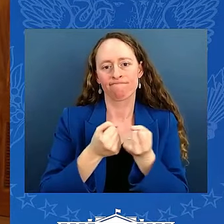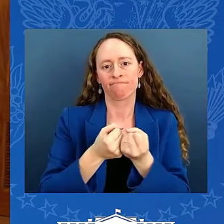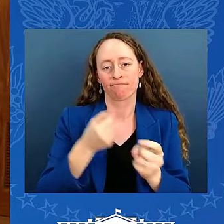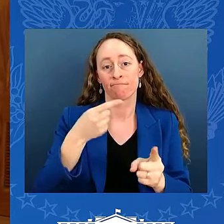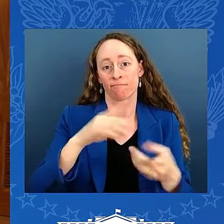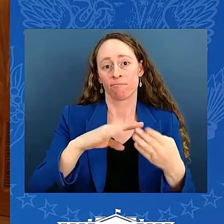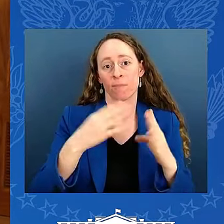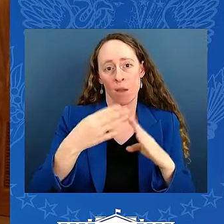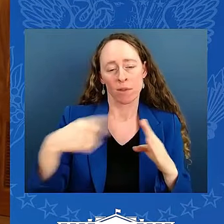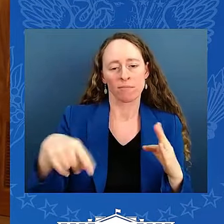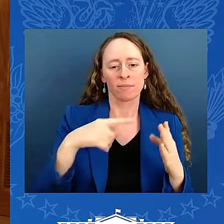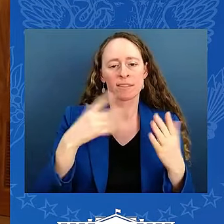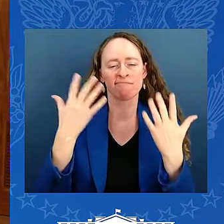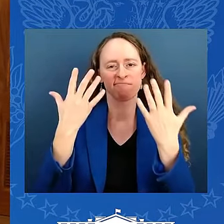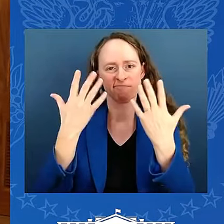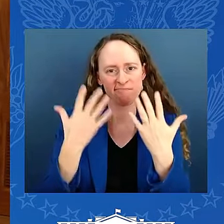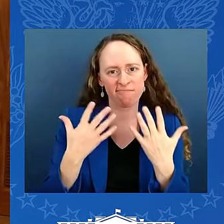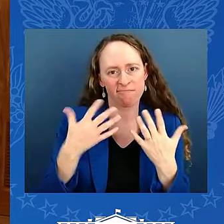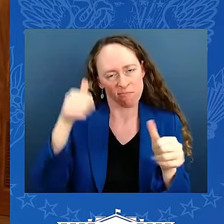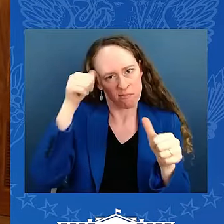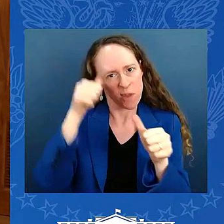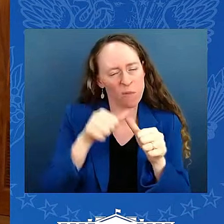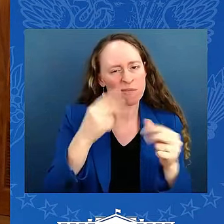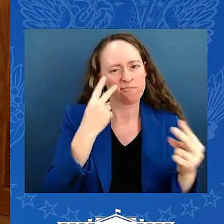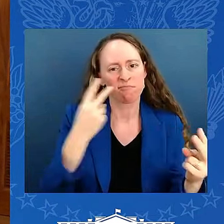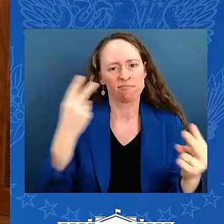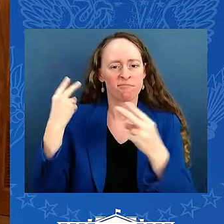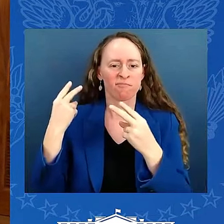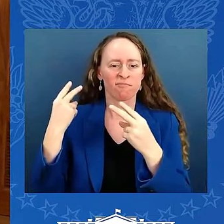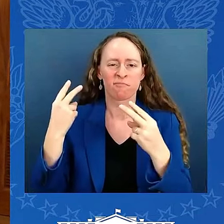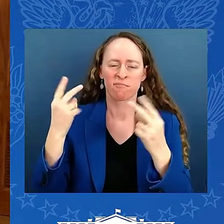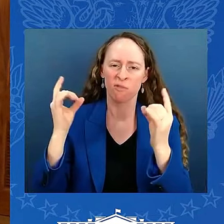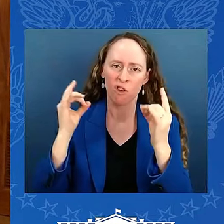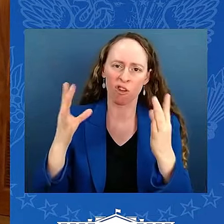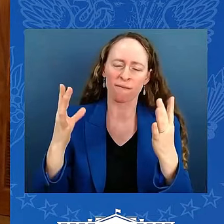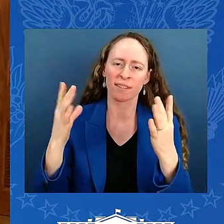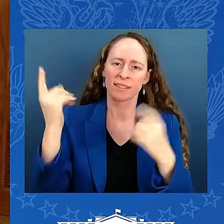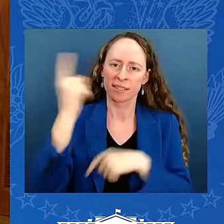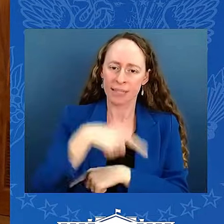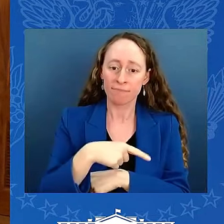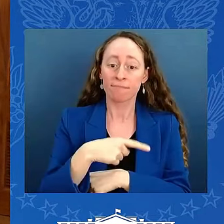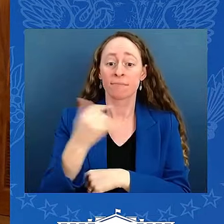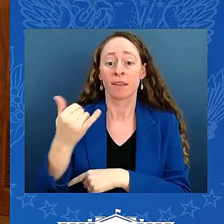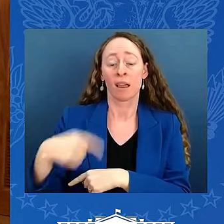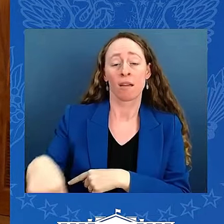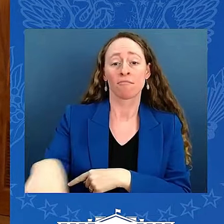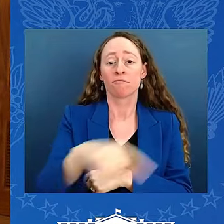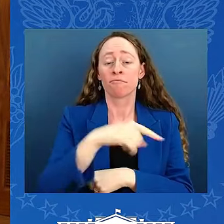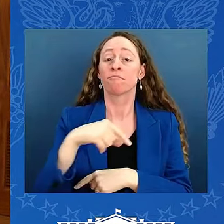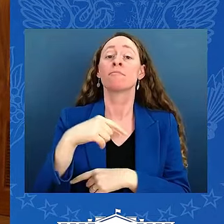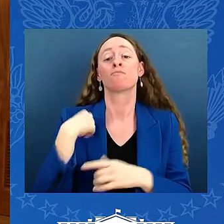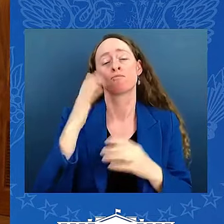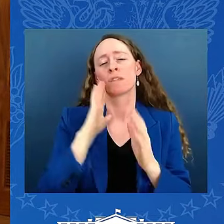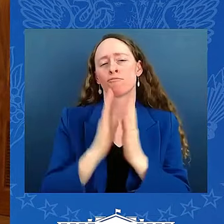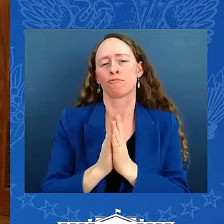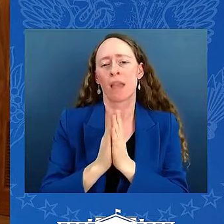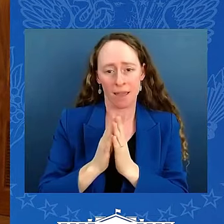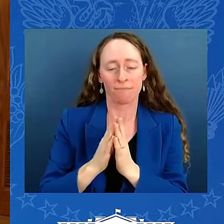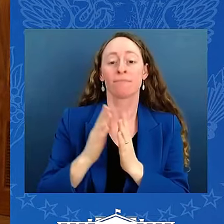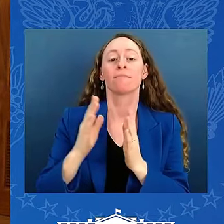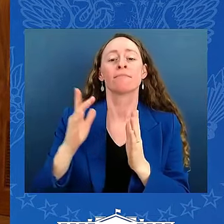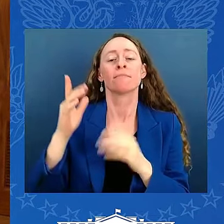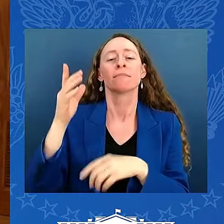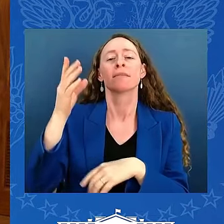the prayer El Malay Rachamim, God full of mercy, which is a prayer that the Jewish community chants at memorial